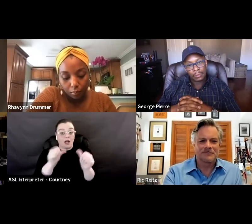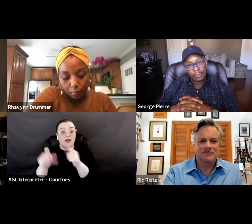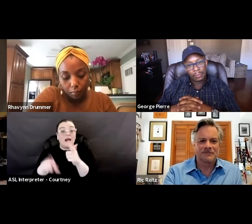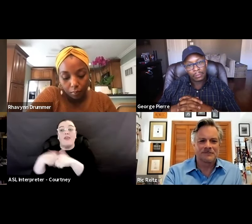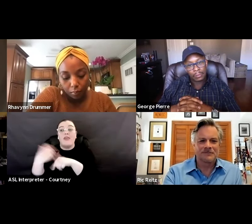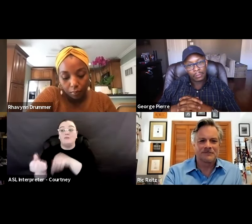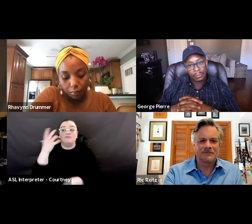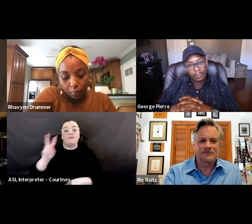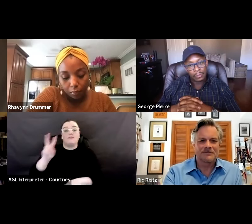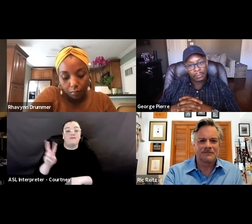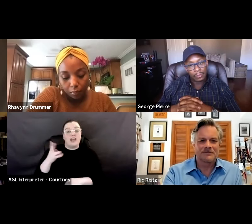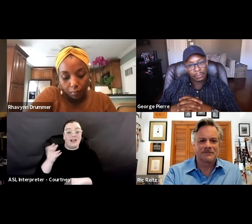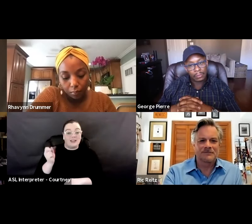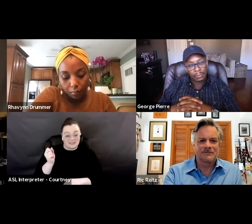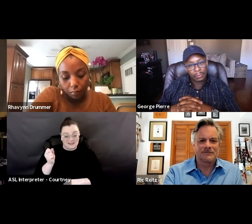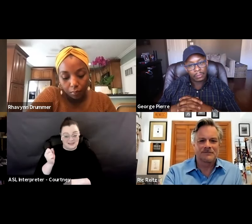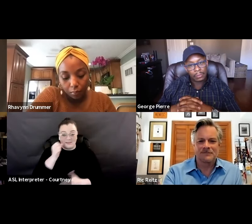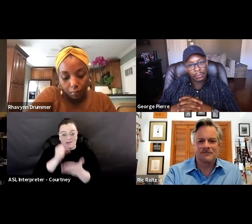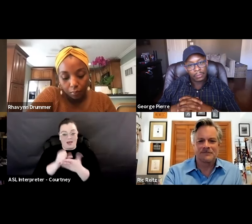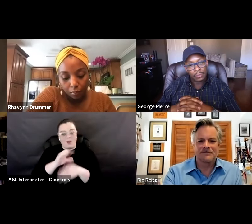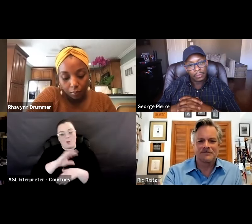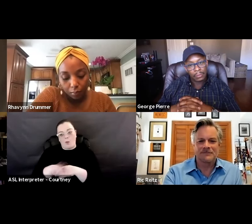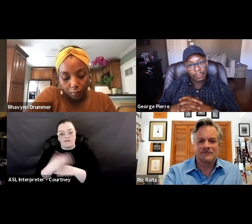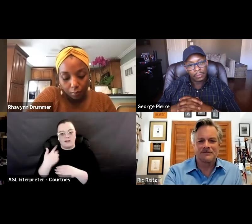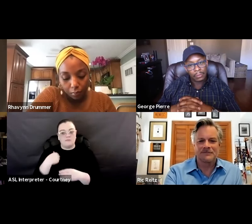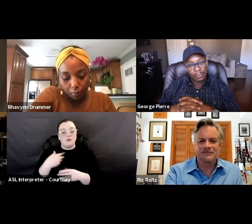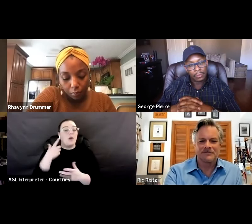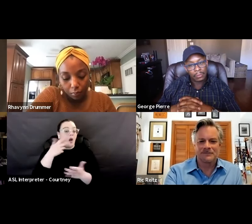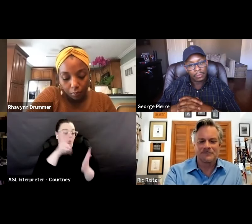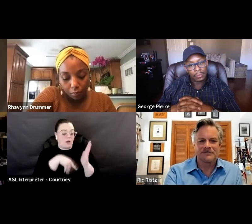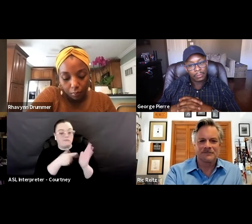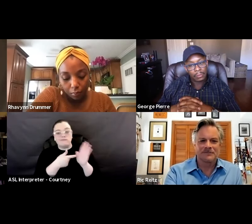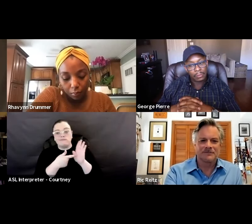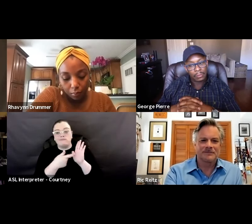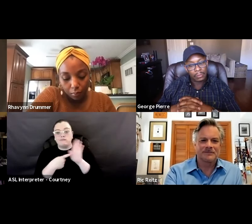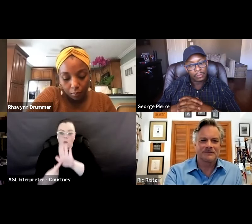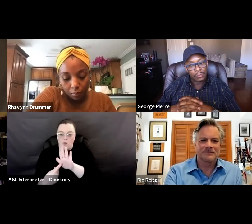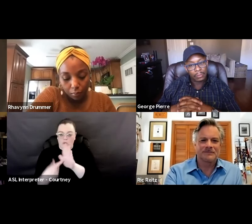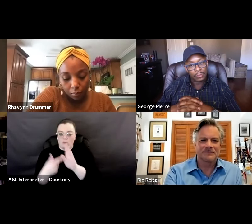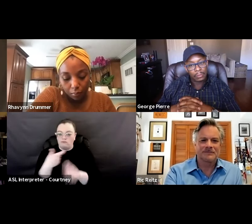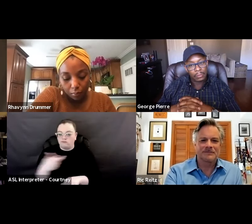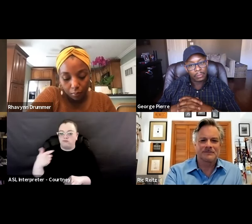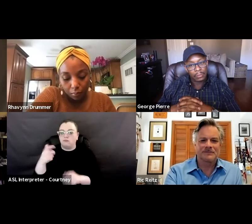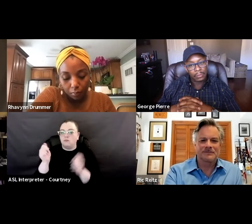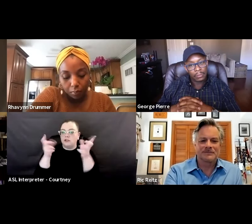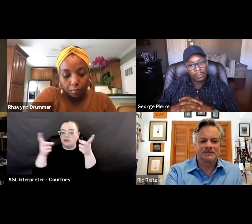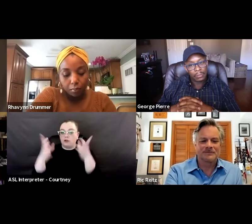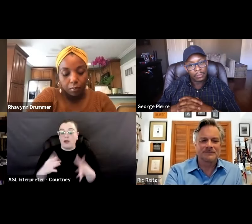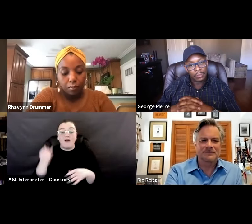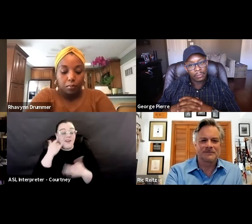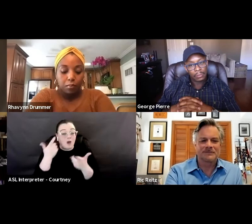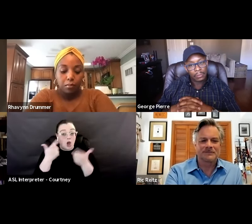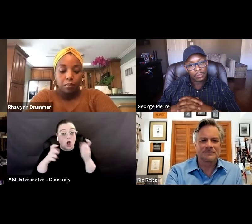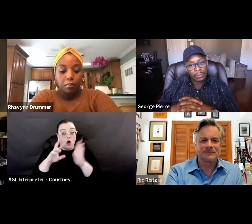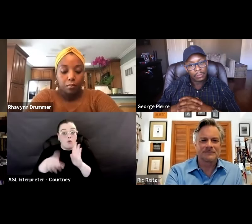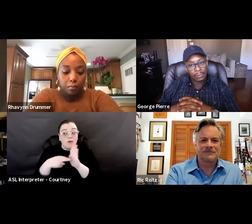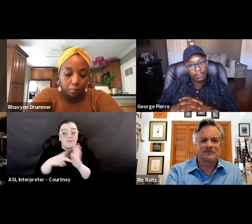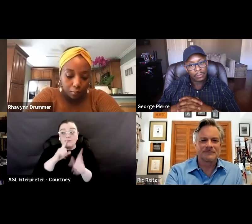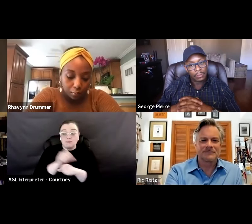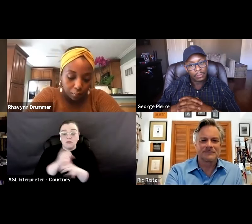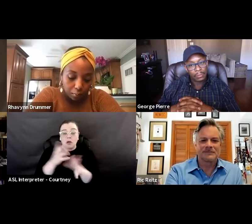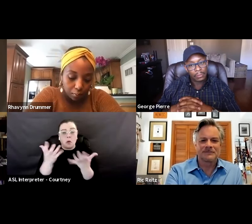a VHS tape overnight to us, and we'll show it to our director. And if it's a larger role and they really want to work with